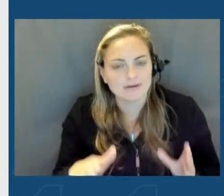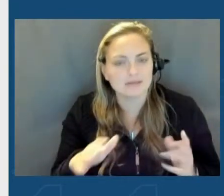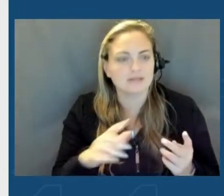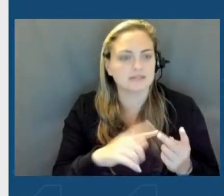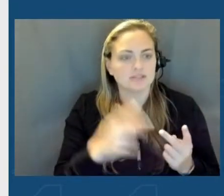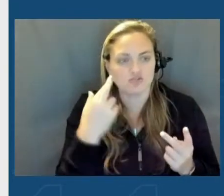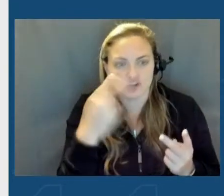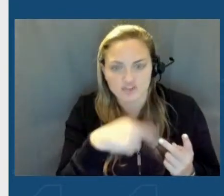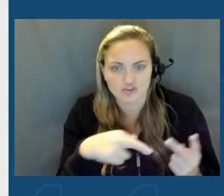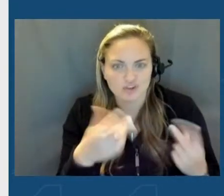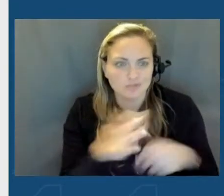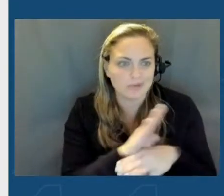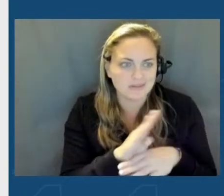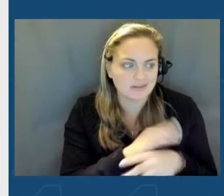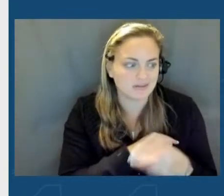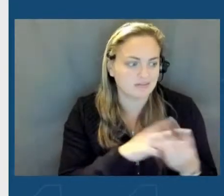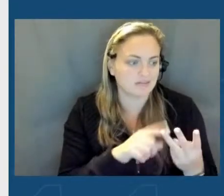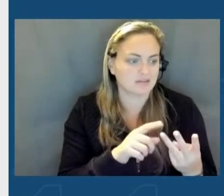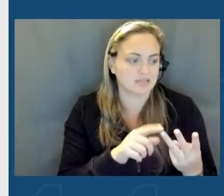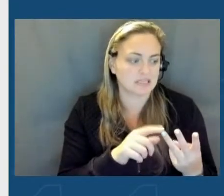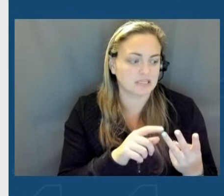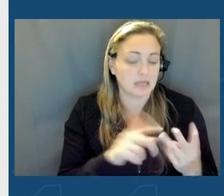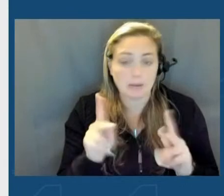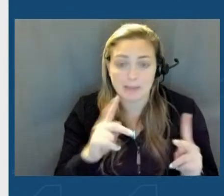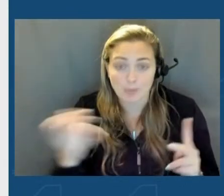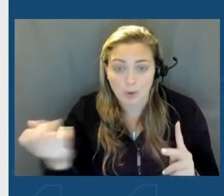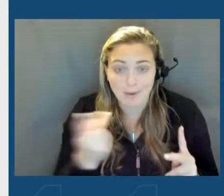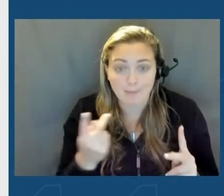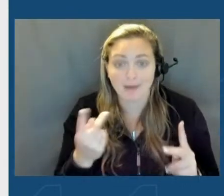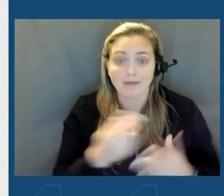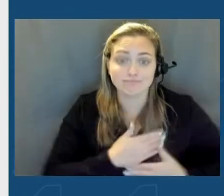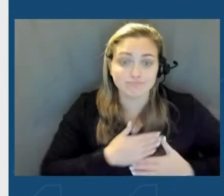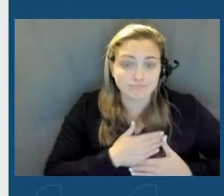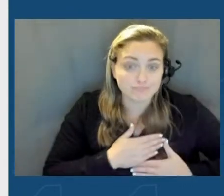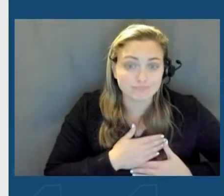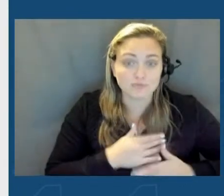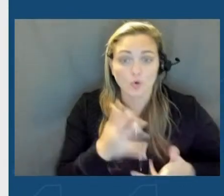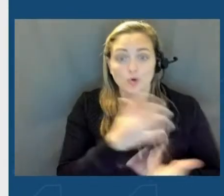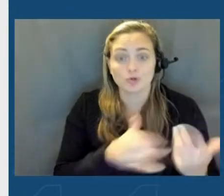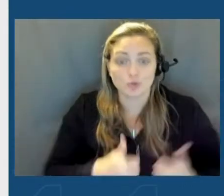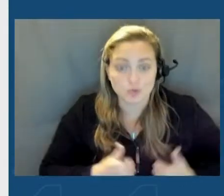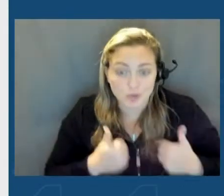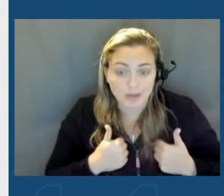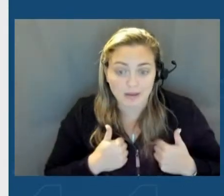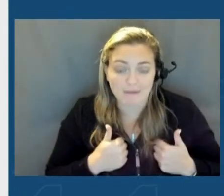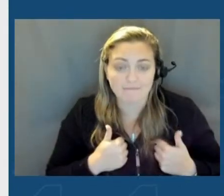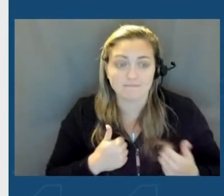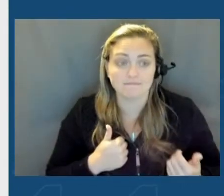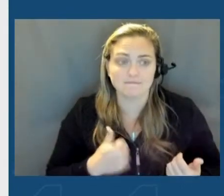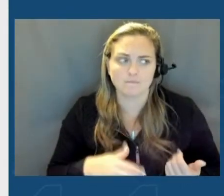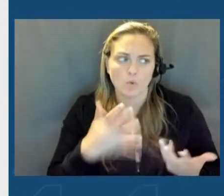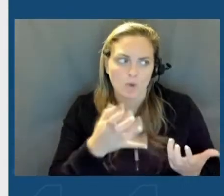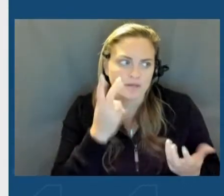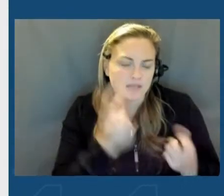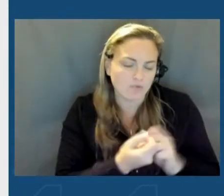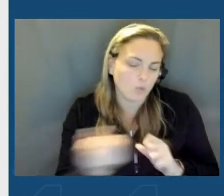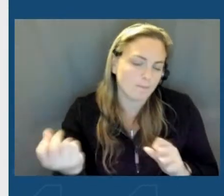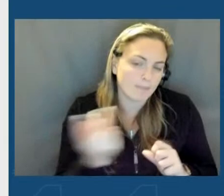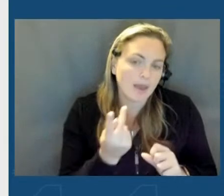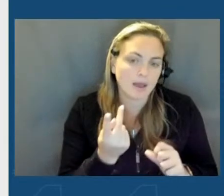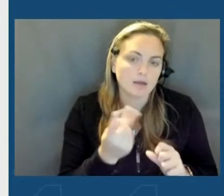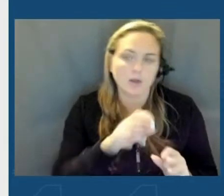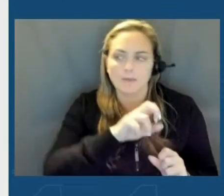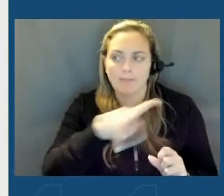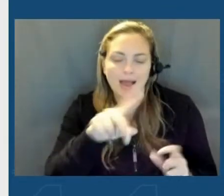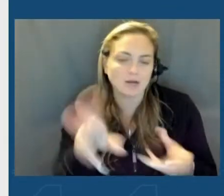restaurants are crowded, people are coming back, enjoying our social life, and we'd love to see everybody back, going back in